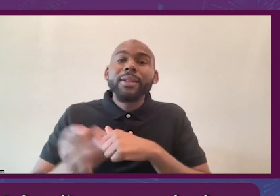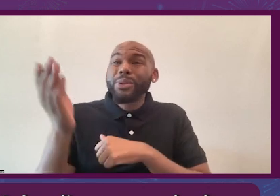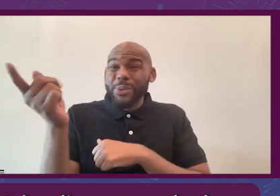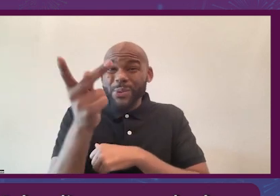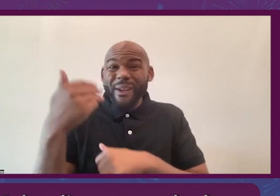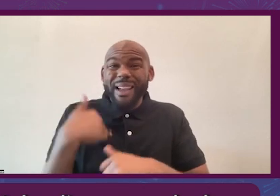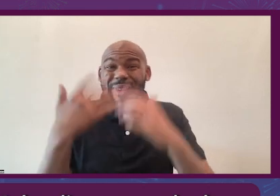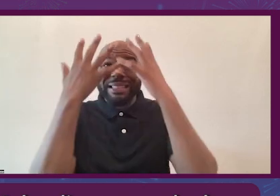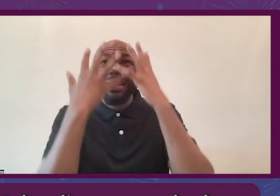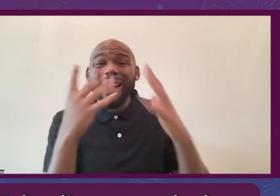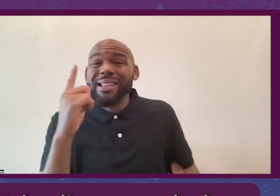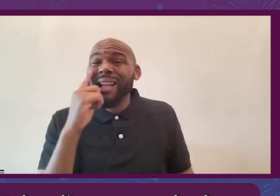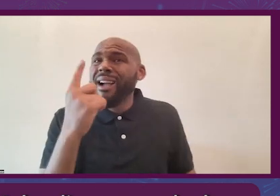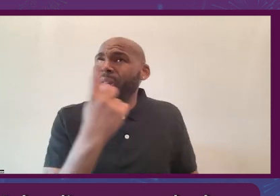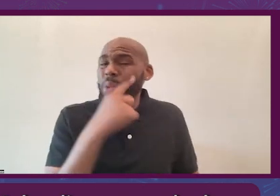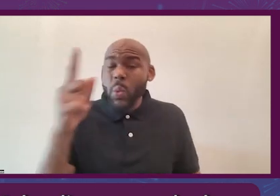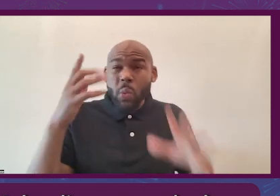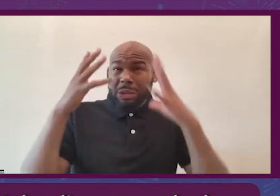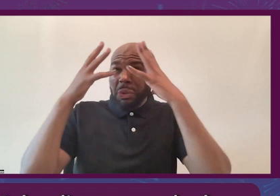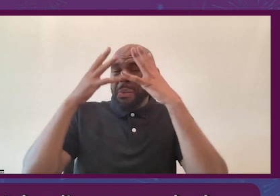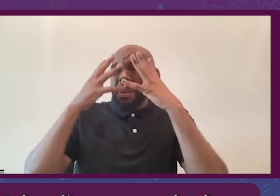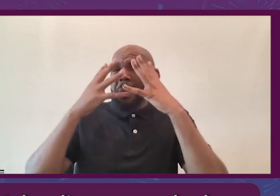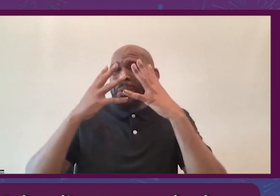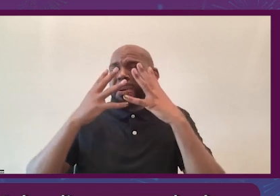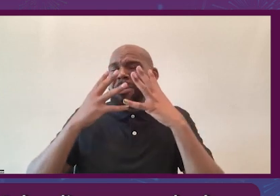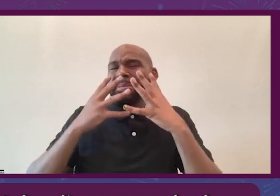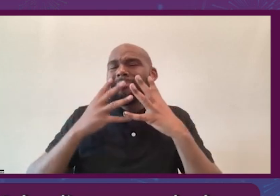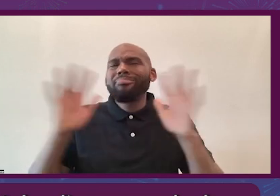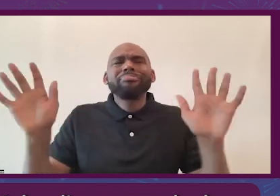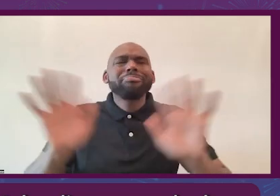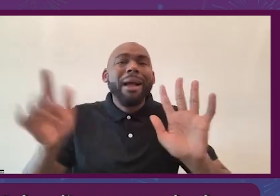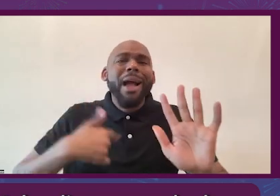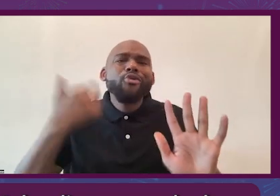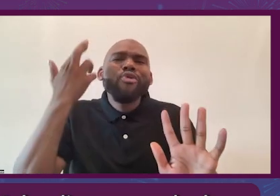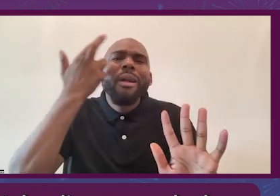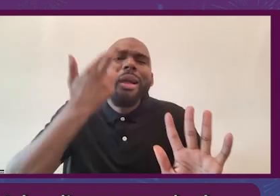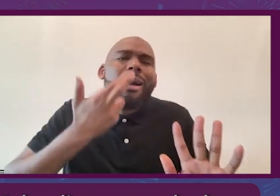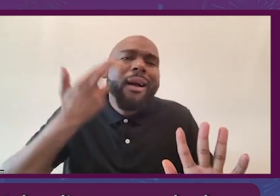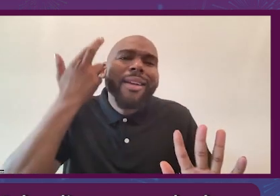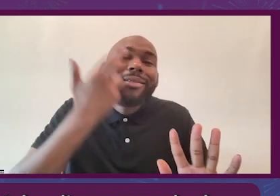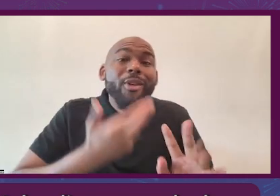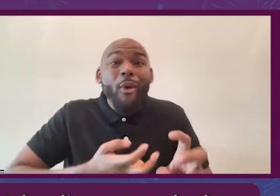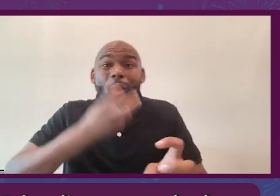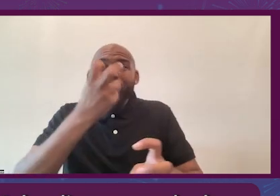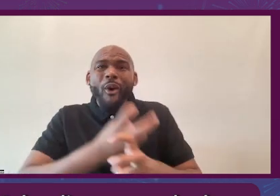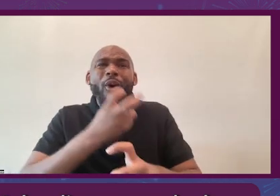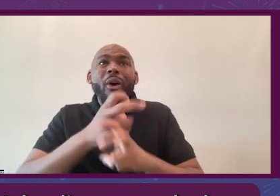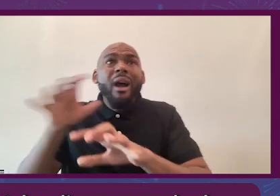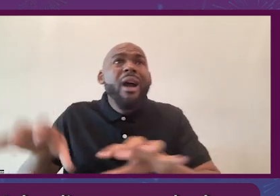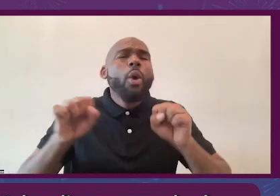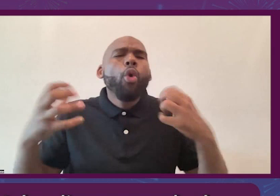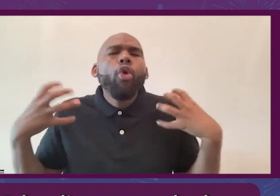don't be discouraged, oh, I realize It's hard to take courage in